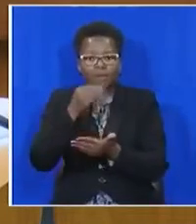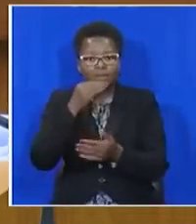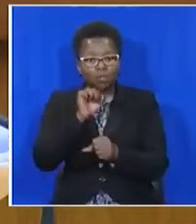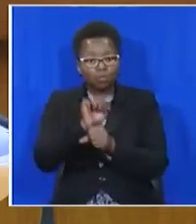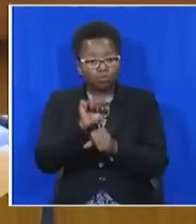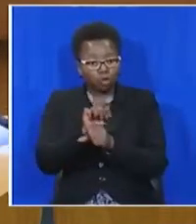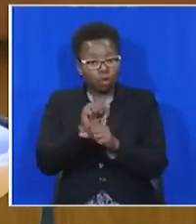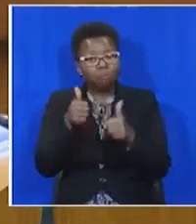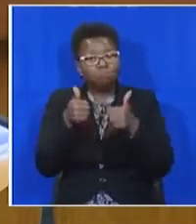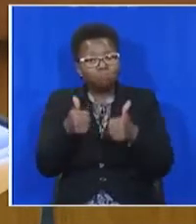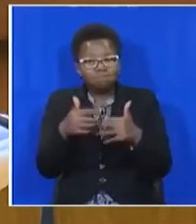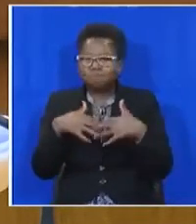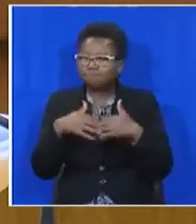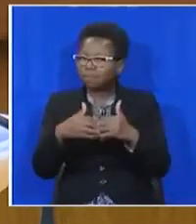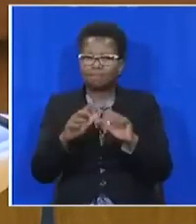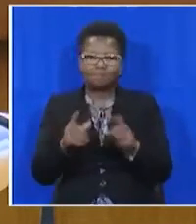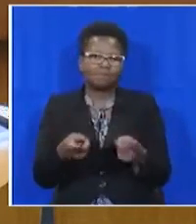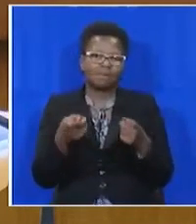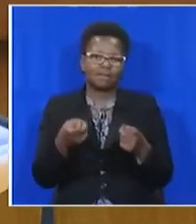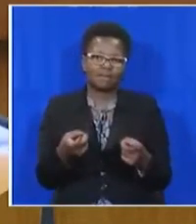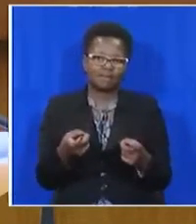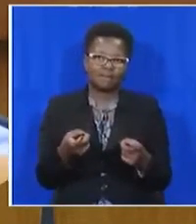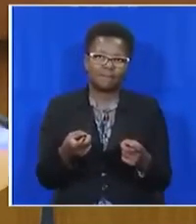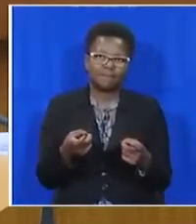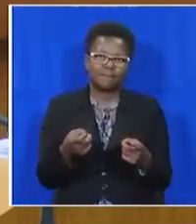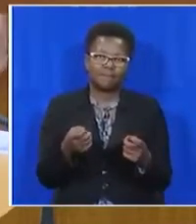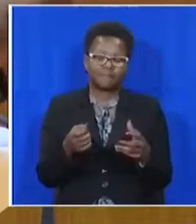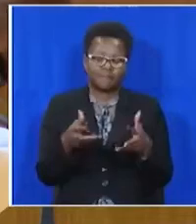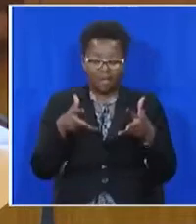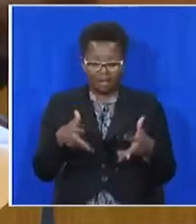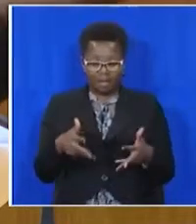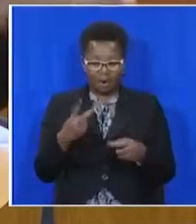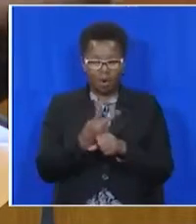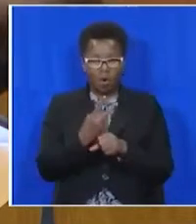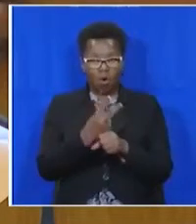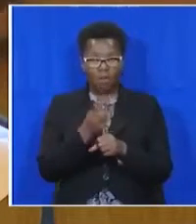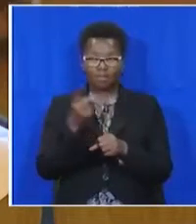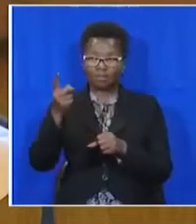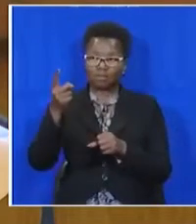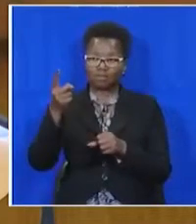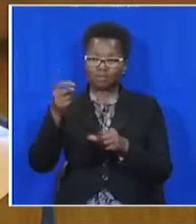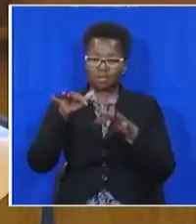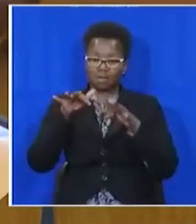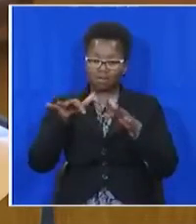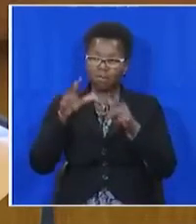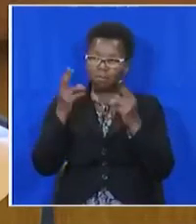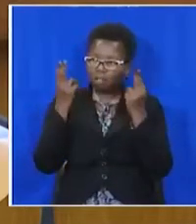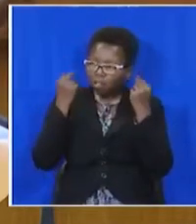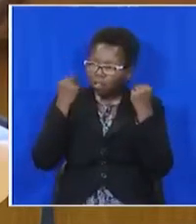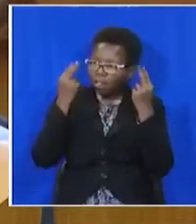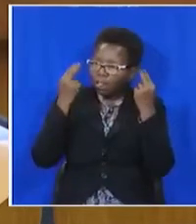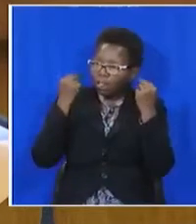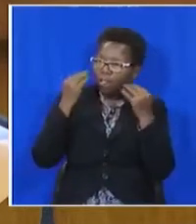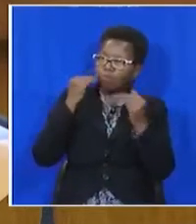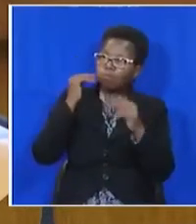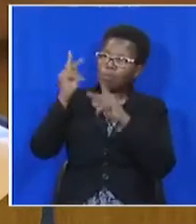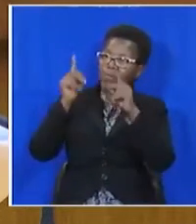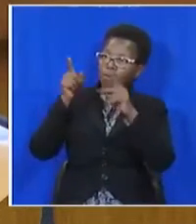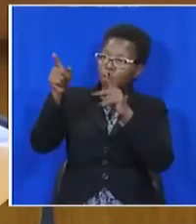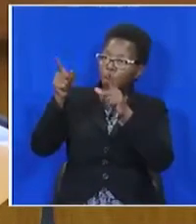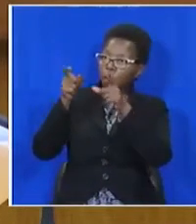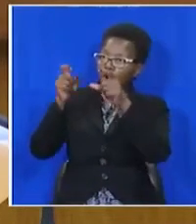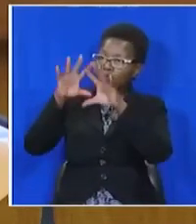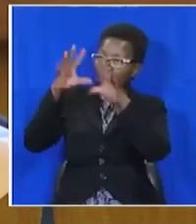all. Those who are apologists of imperialism and its extension, capitalism, cannot